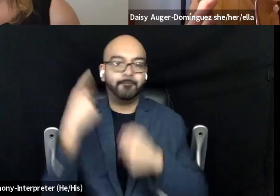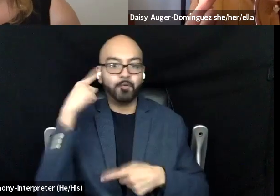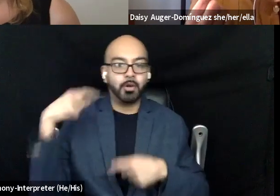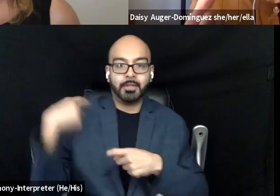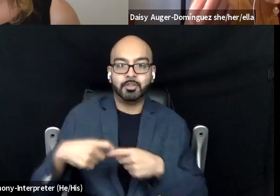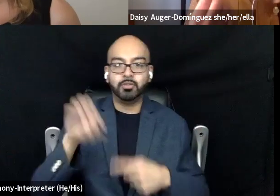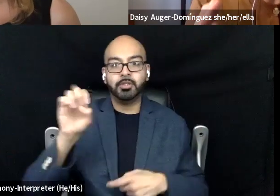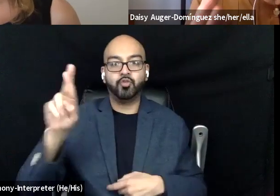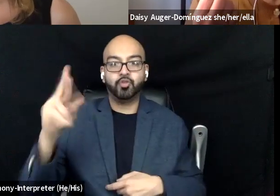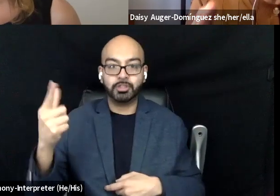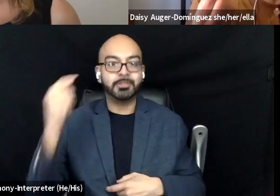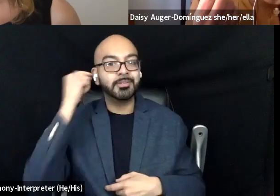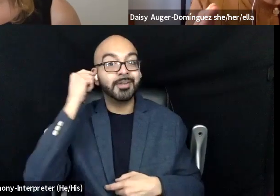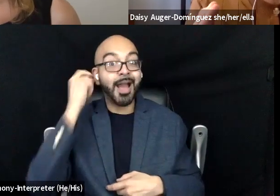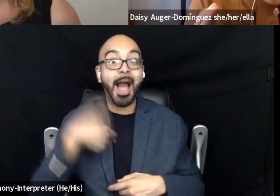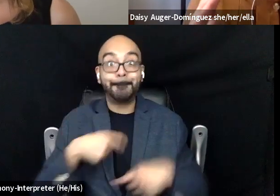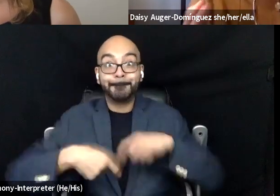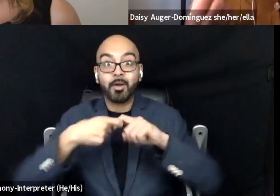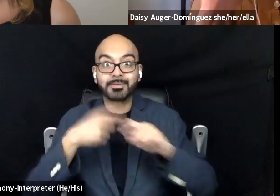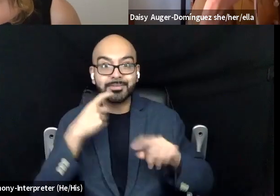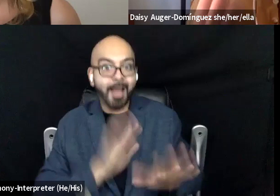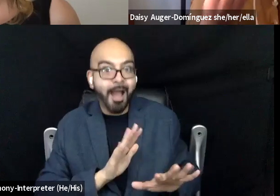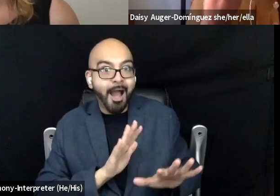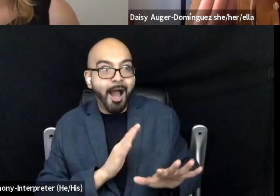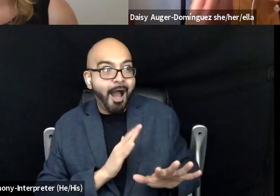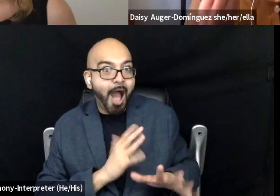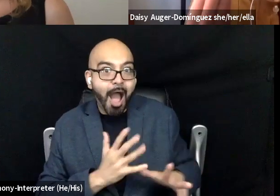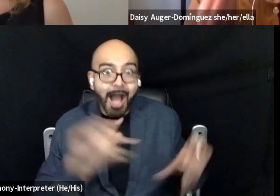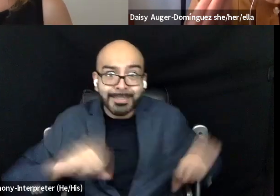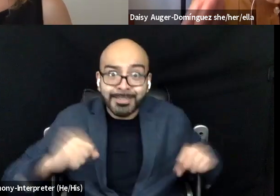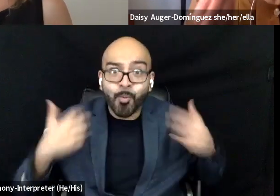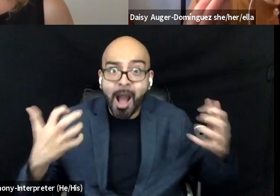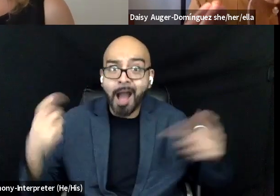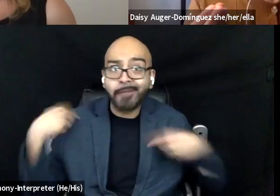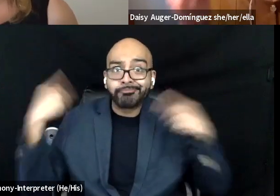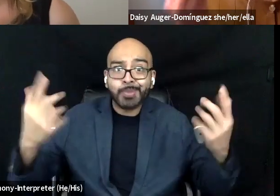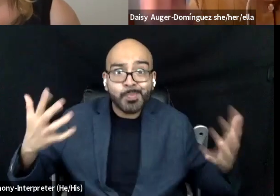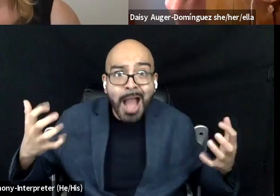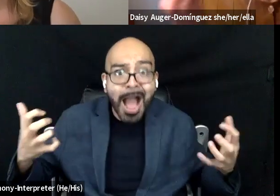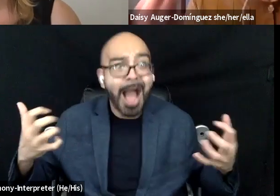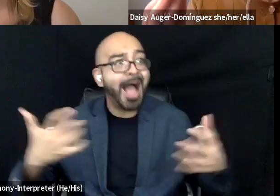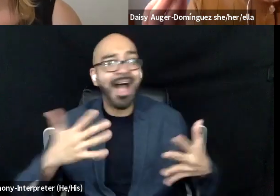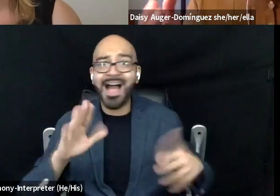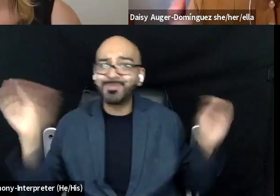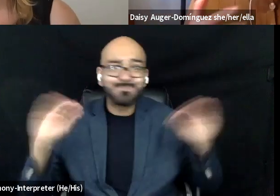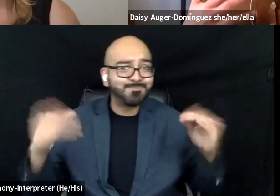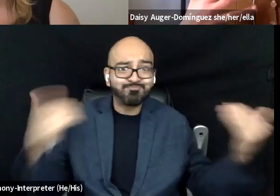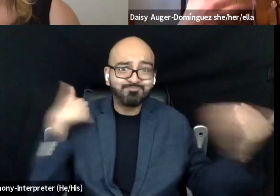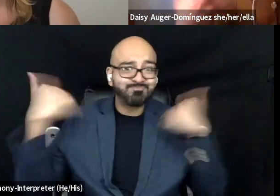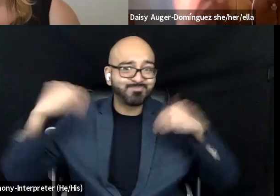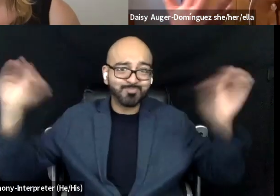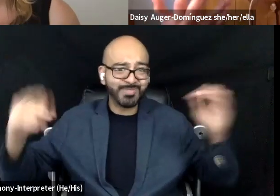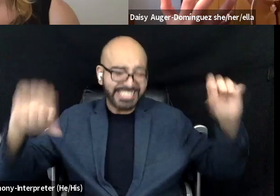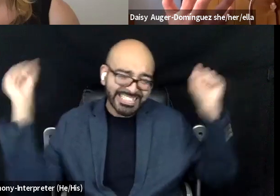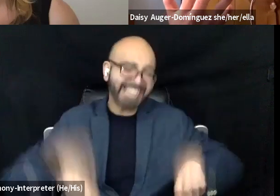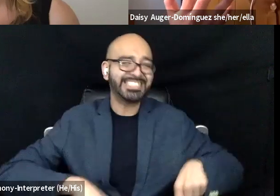I was like, I've been waiting for you to find me. I know that this ERG exists and no one's called me. So I